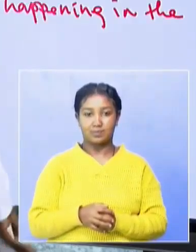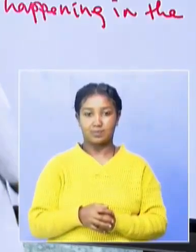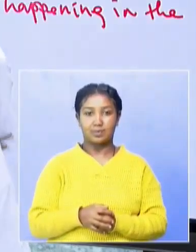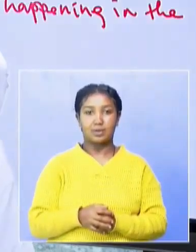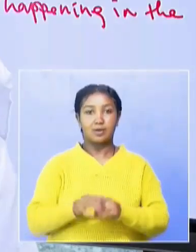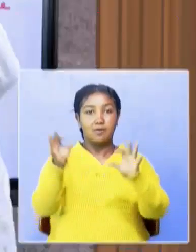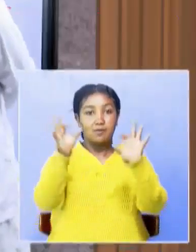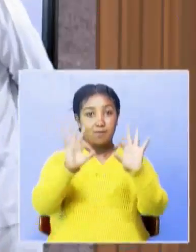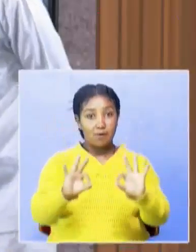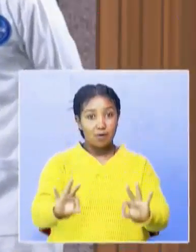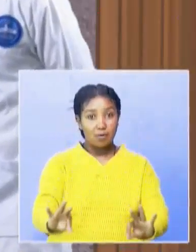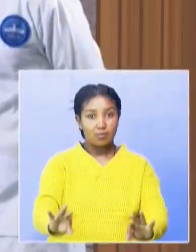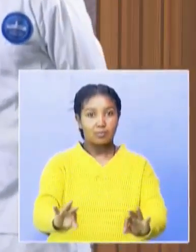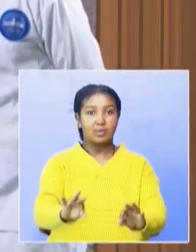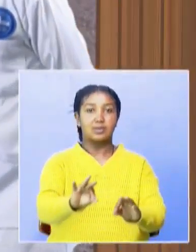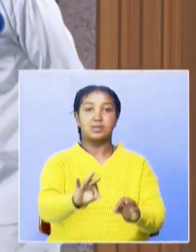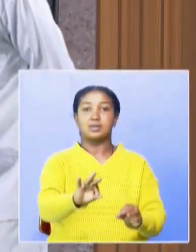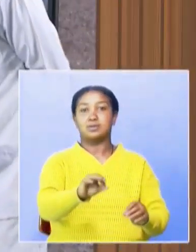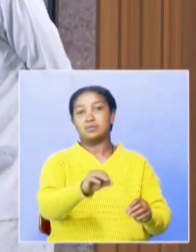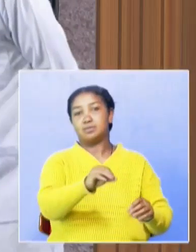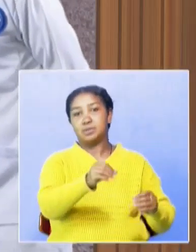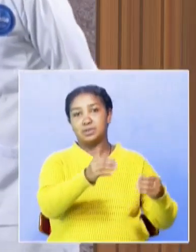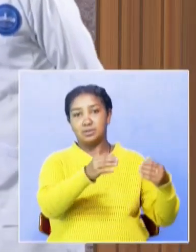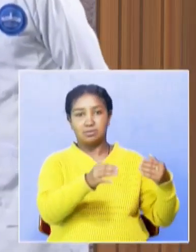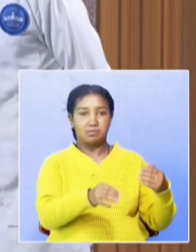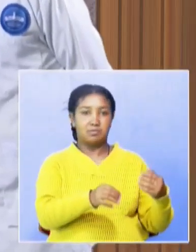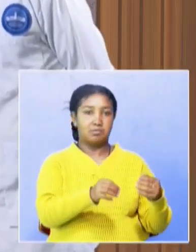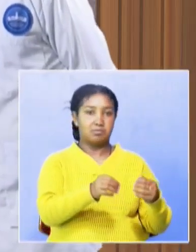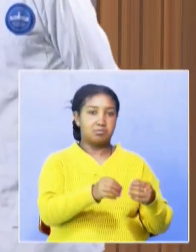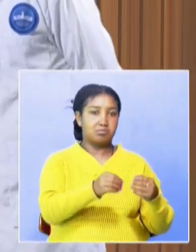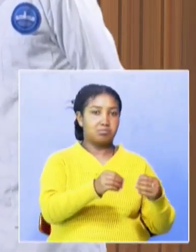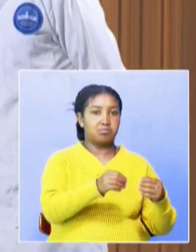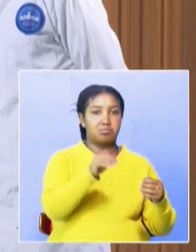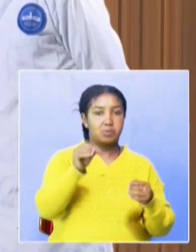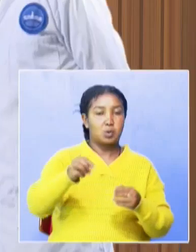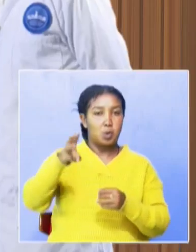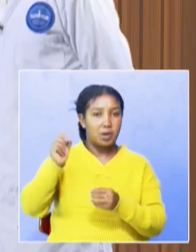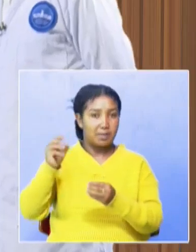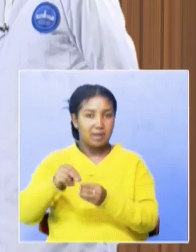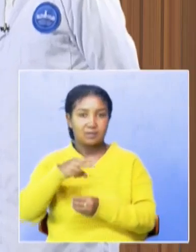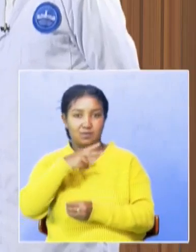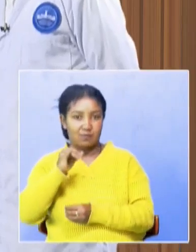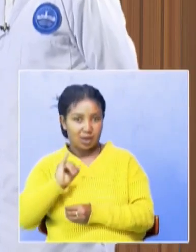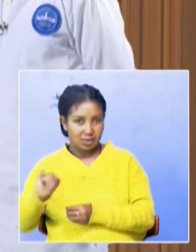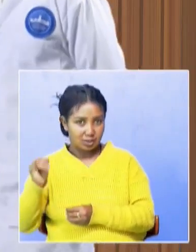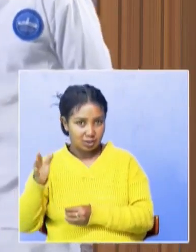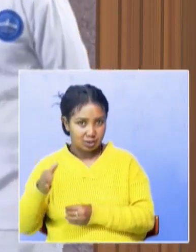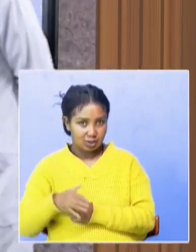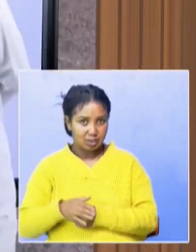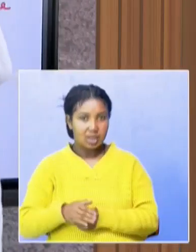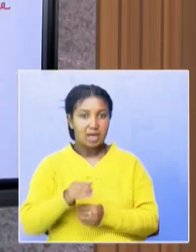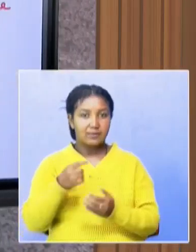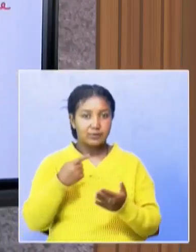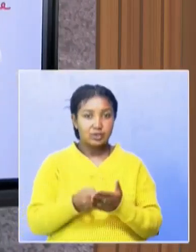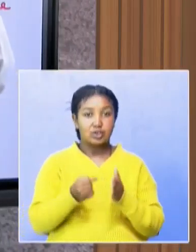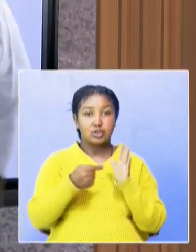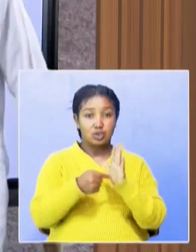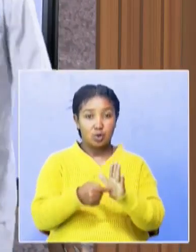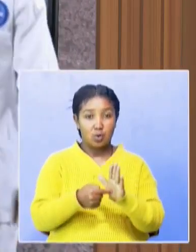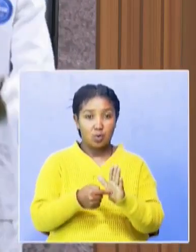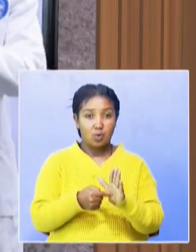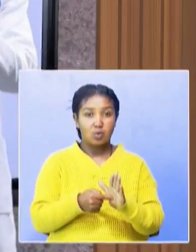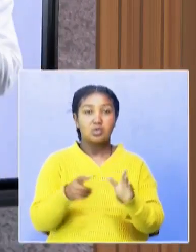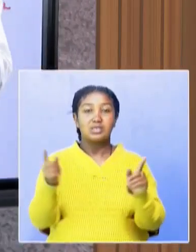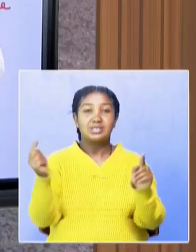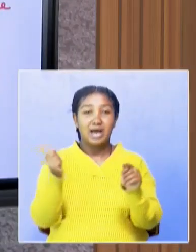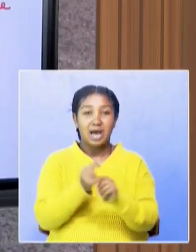The form is subject plus verb 2. The form is subject plus was or were plus verb ing. And this shows